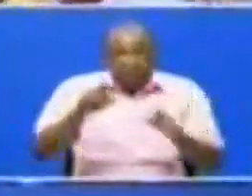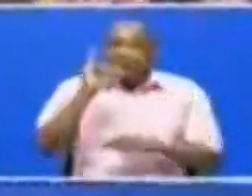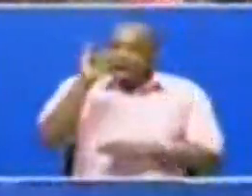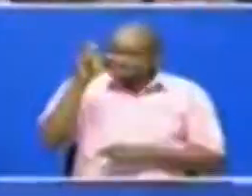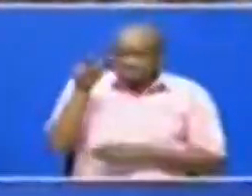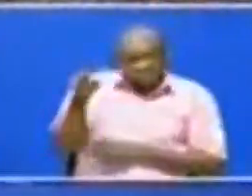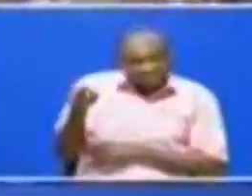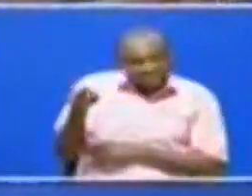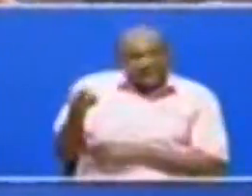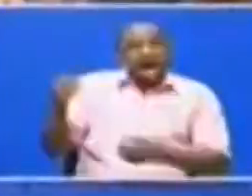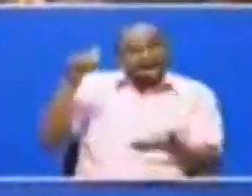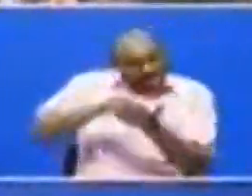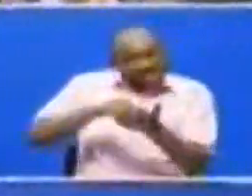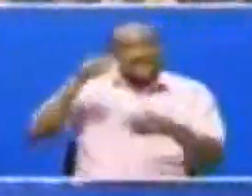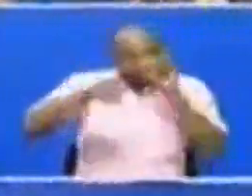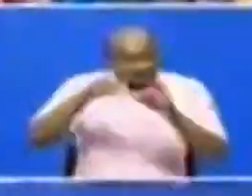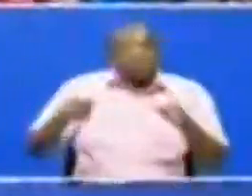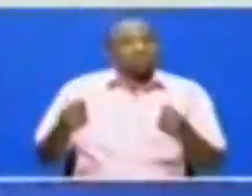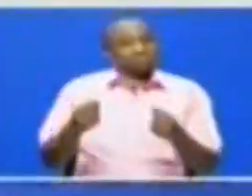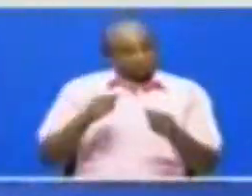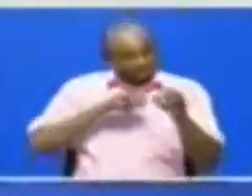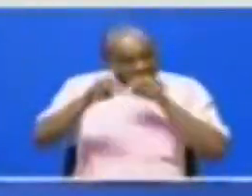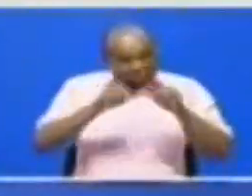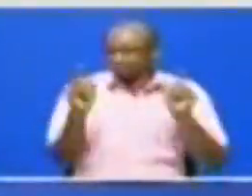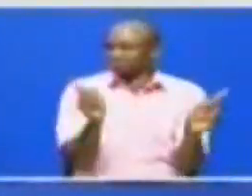IEBC to conduct the fresh elections.